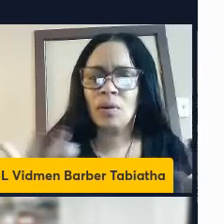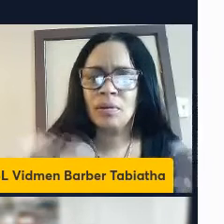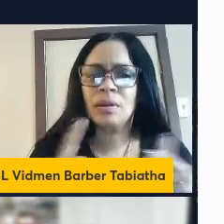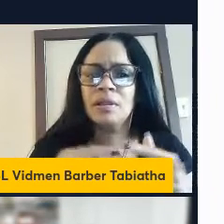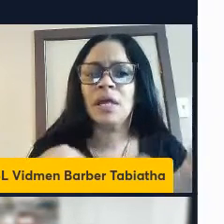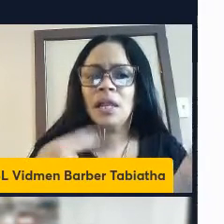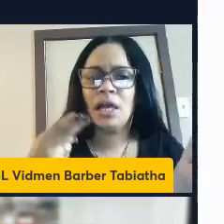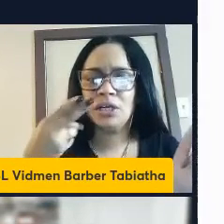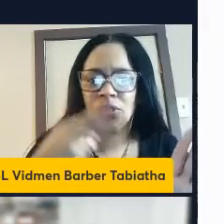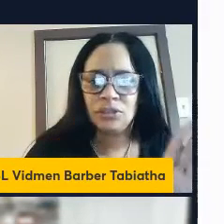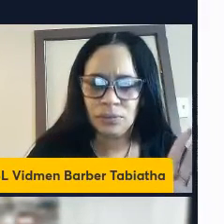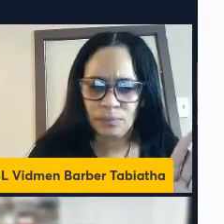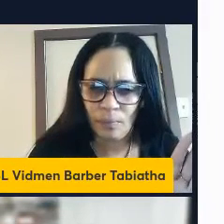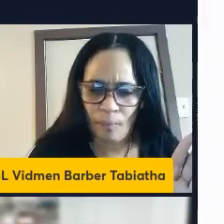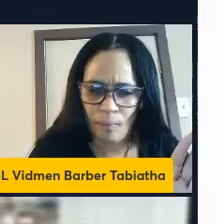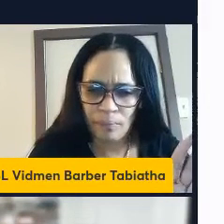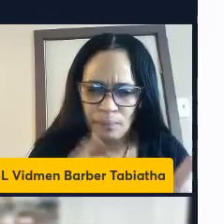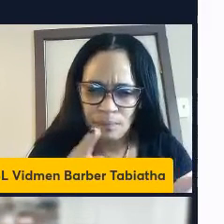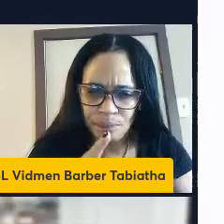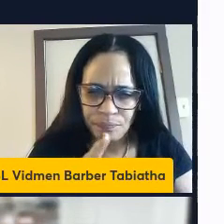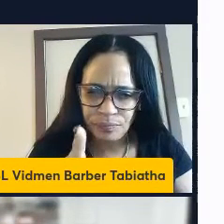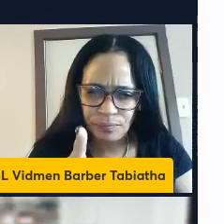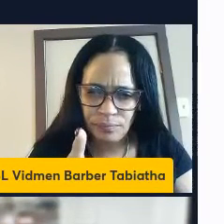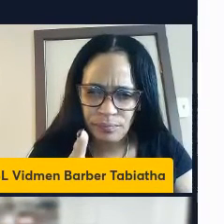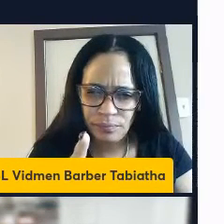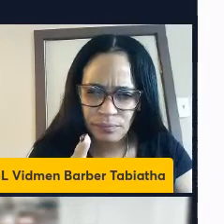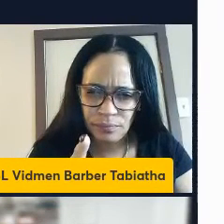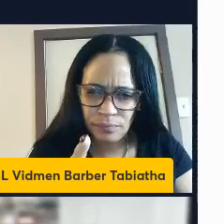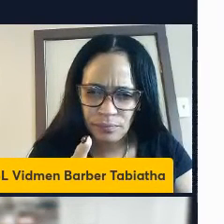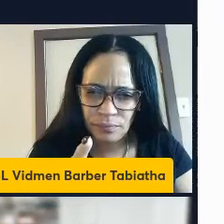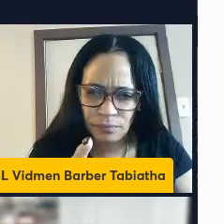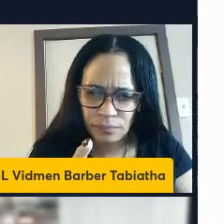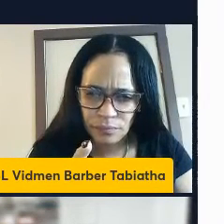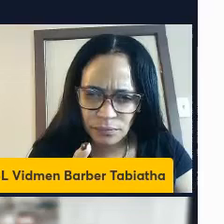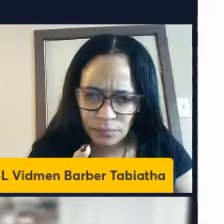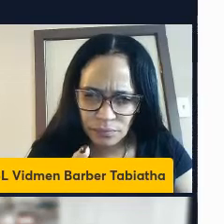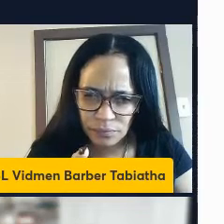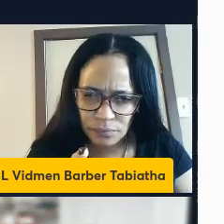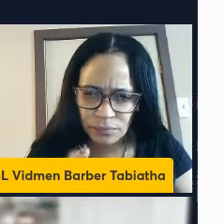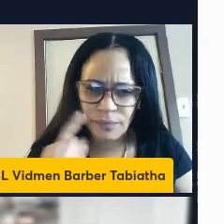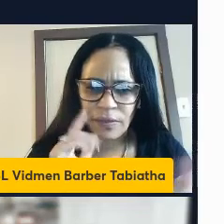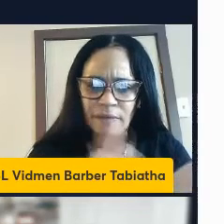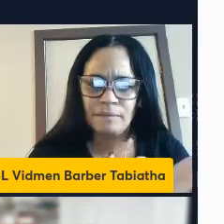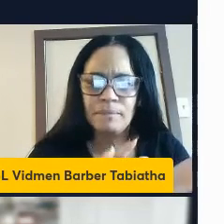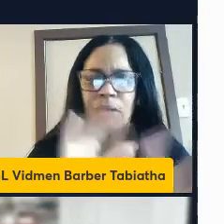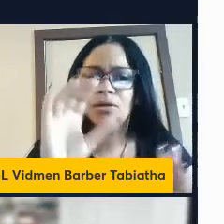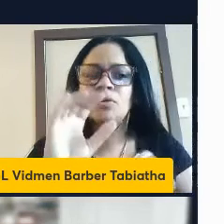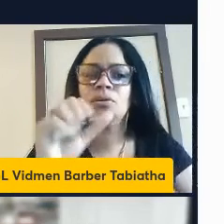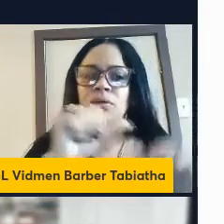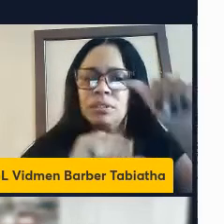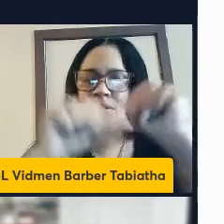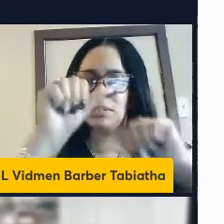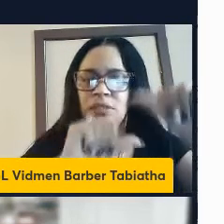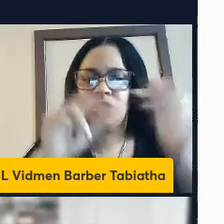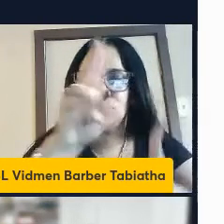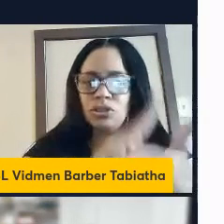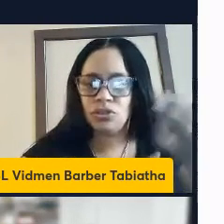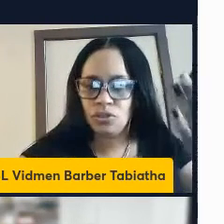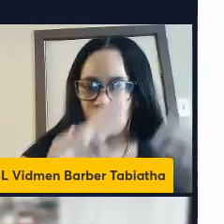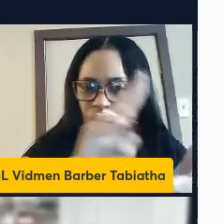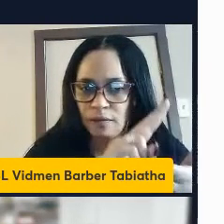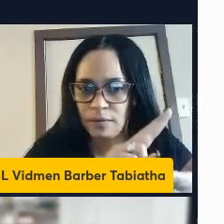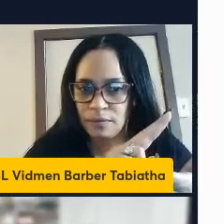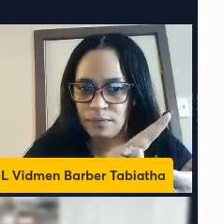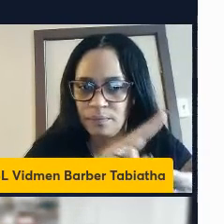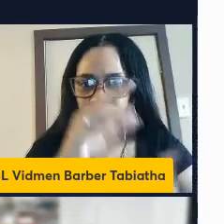joined the lab of Professor Javaya Chavan at the Institute of Medical Science in the University of Tokyo in